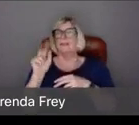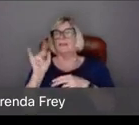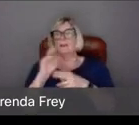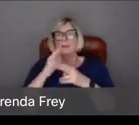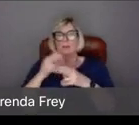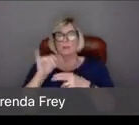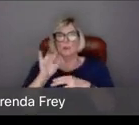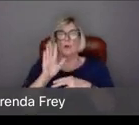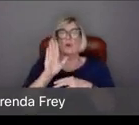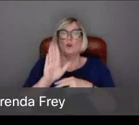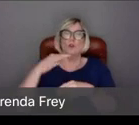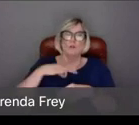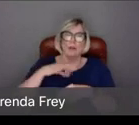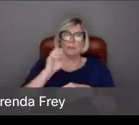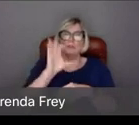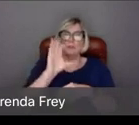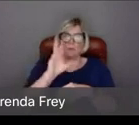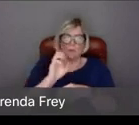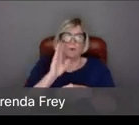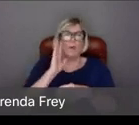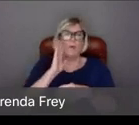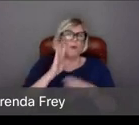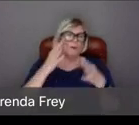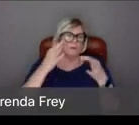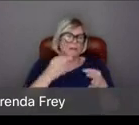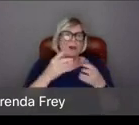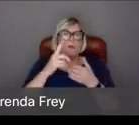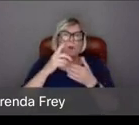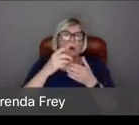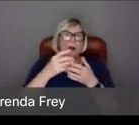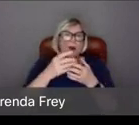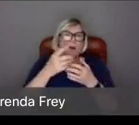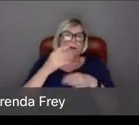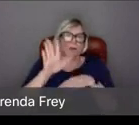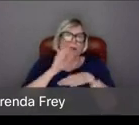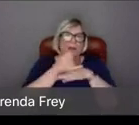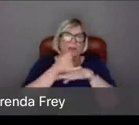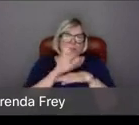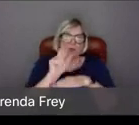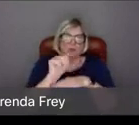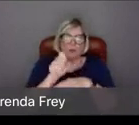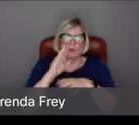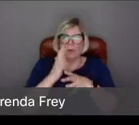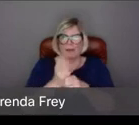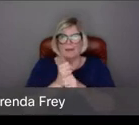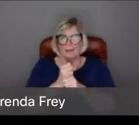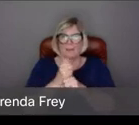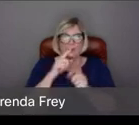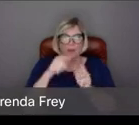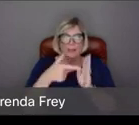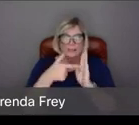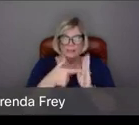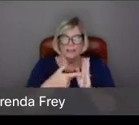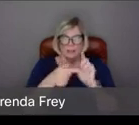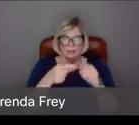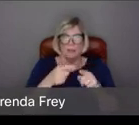going to dictate and highly impact what interest rate you're going to get. So for this example here on the slide, this